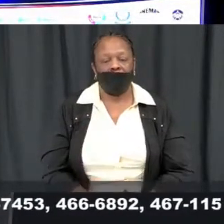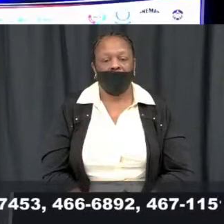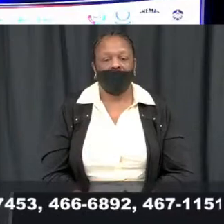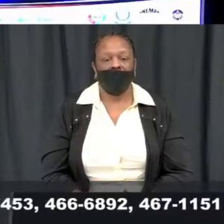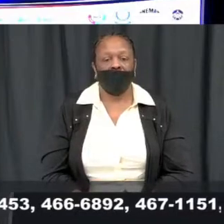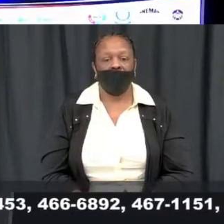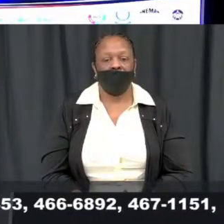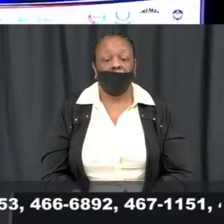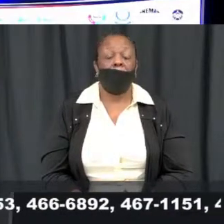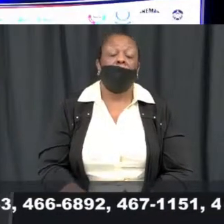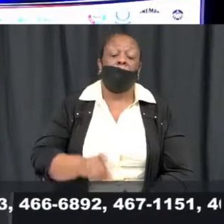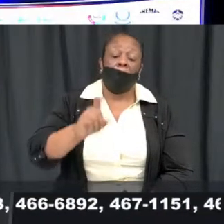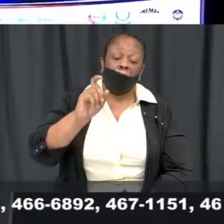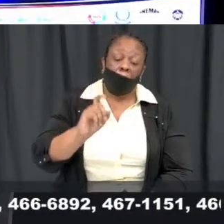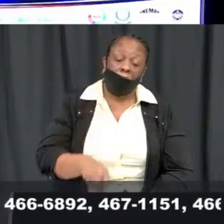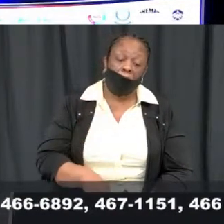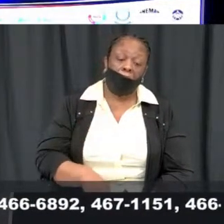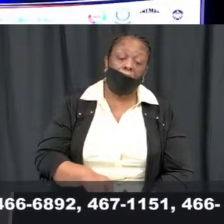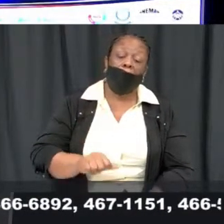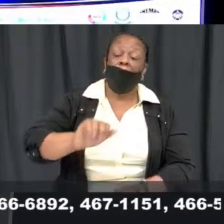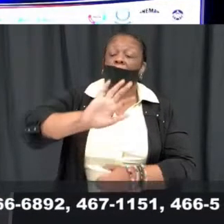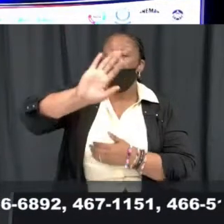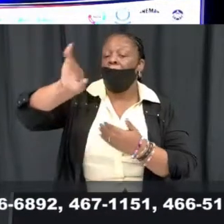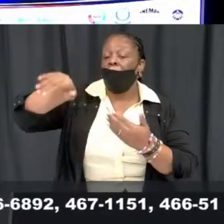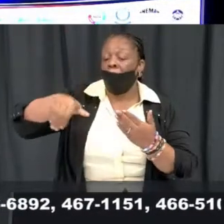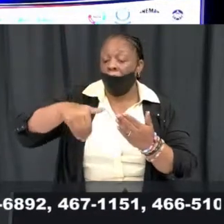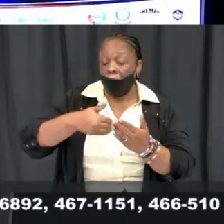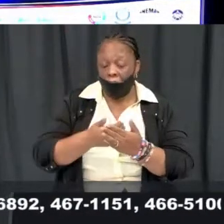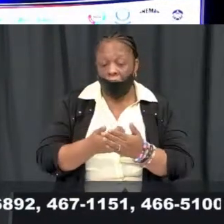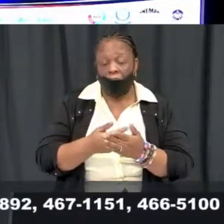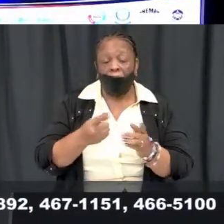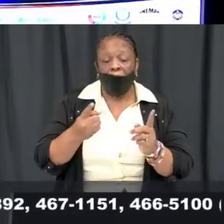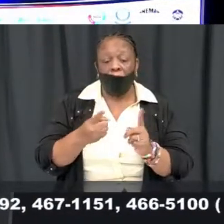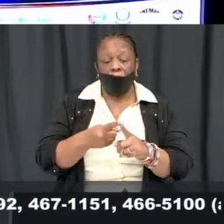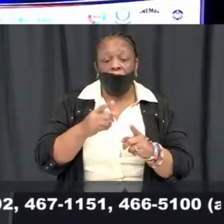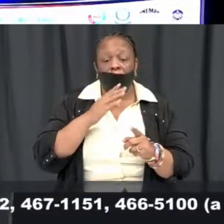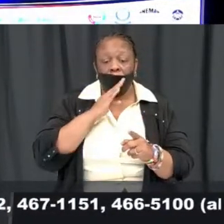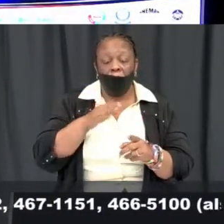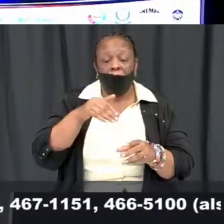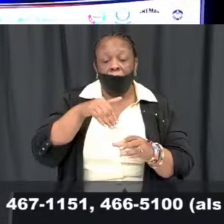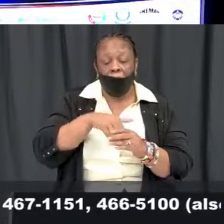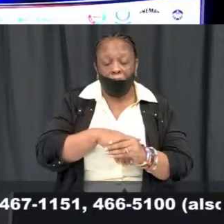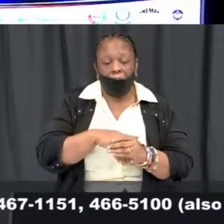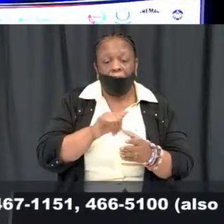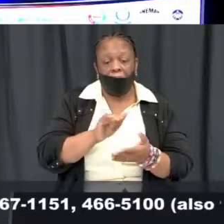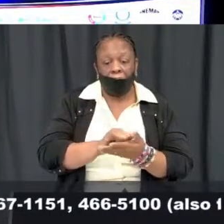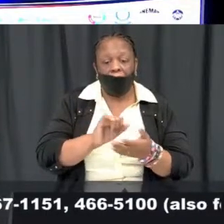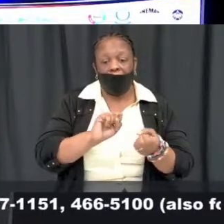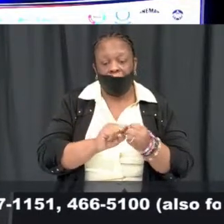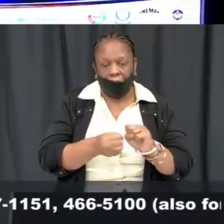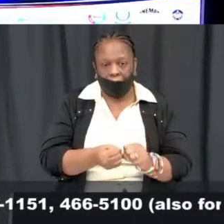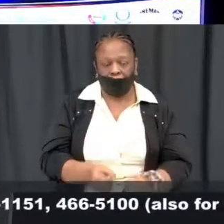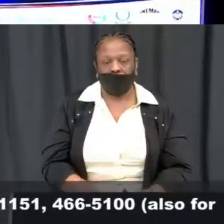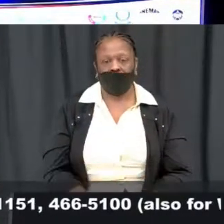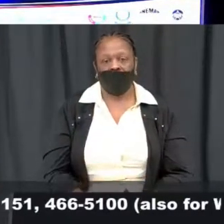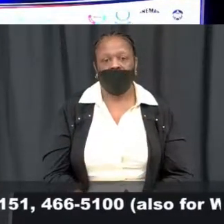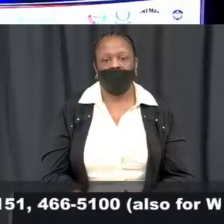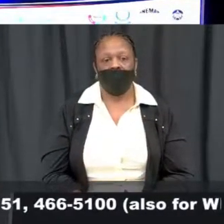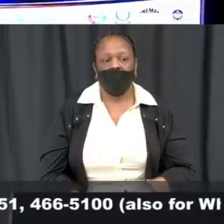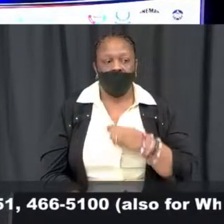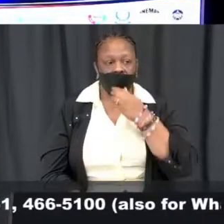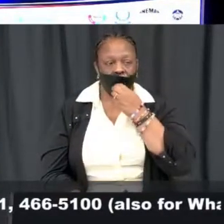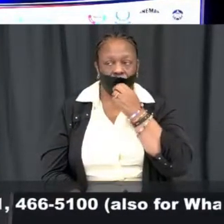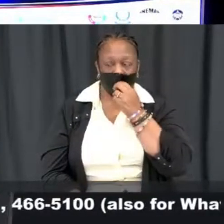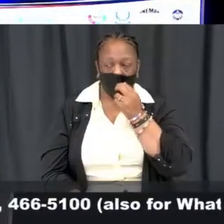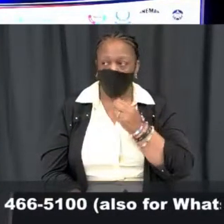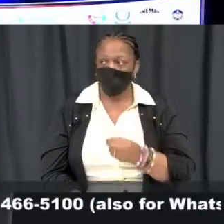everyone to be willing to be a part of that fight. I can say that for the workers within